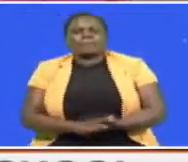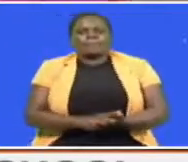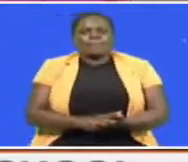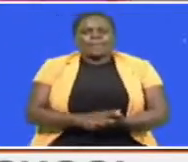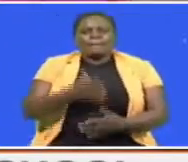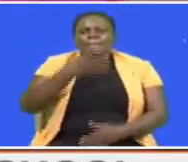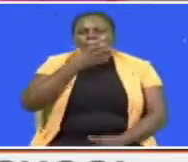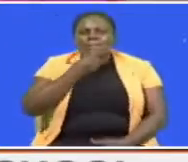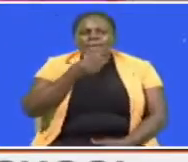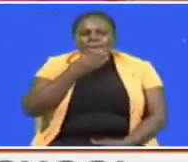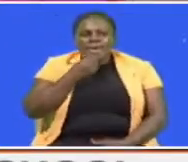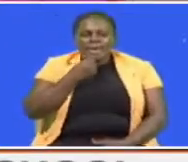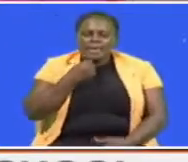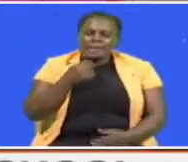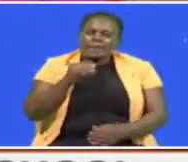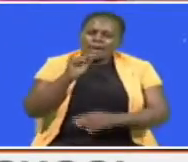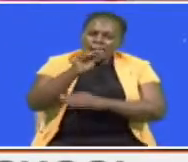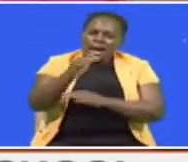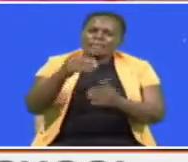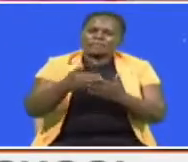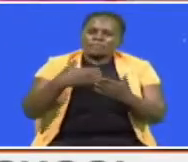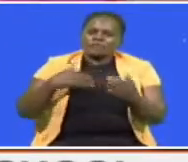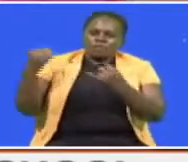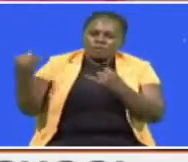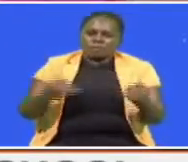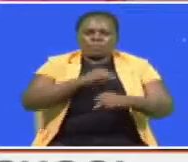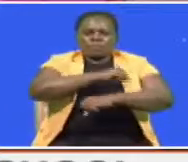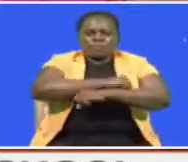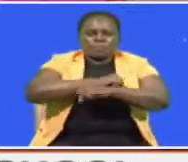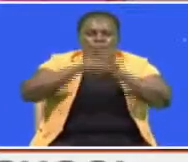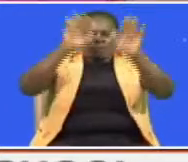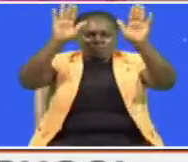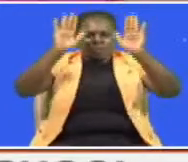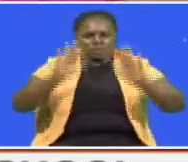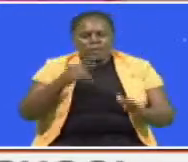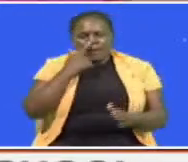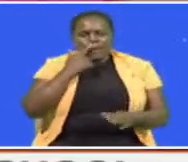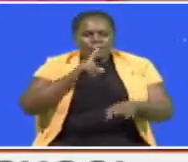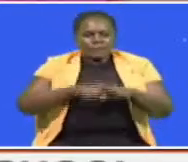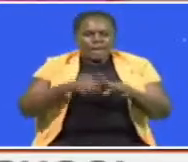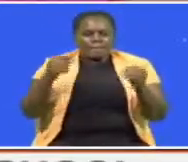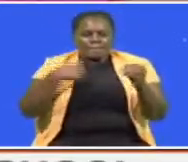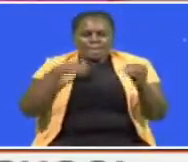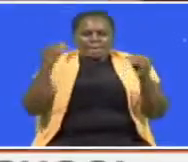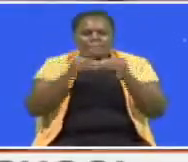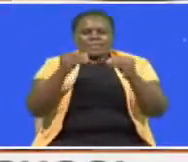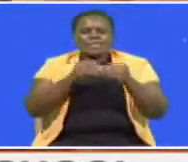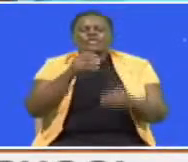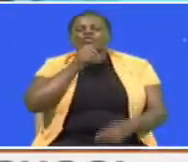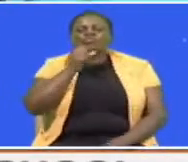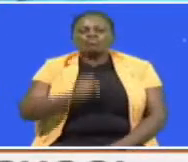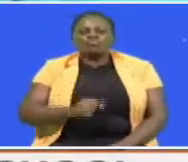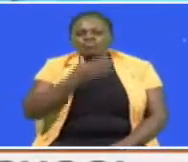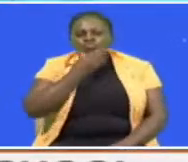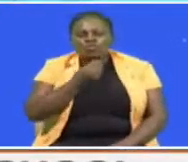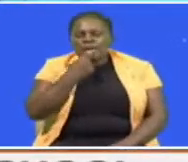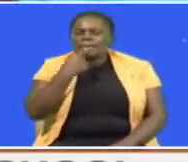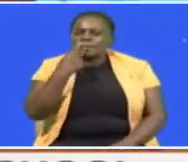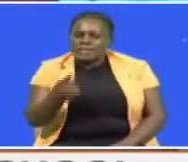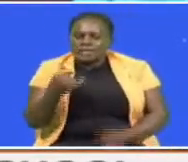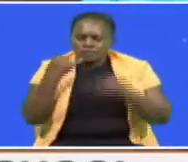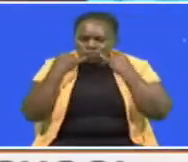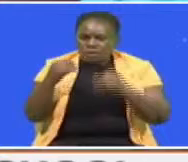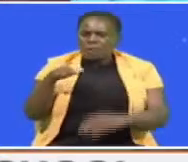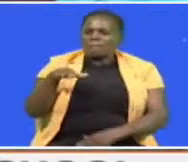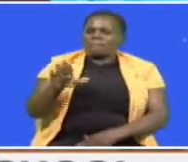the men before inviting the women to school is key. Nikipatana na wazee, I tell them your information so